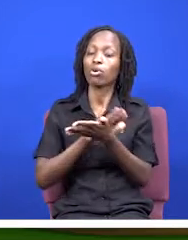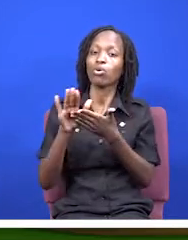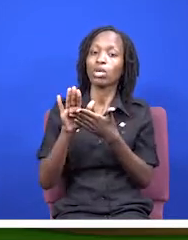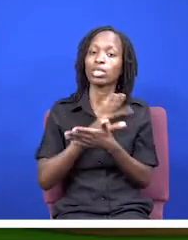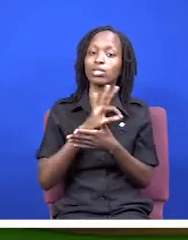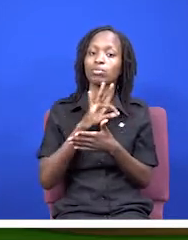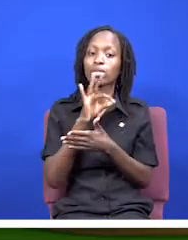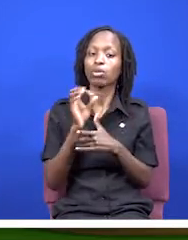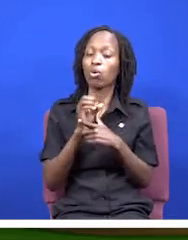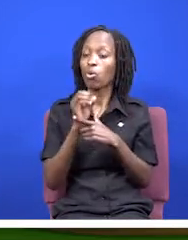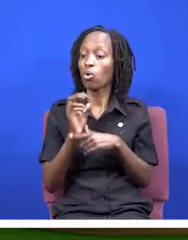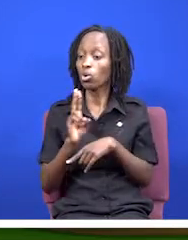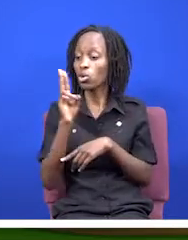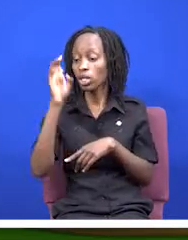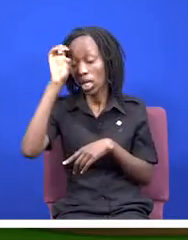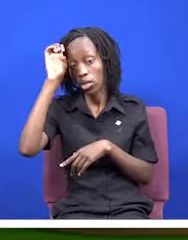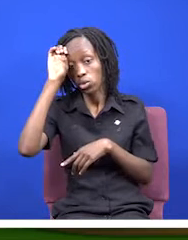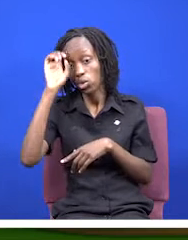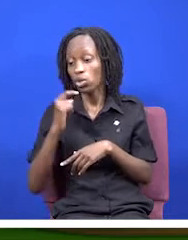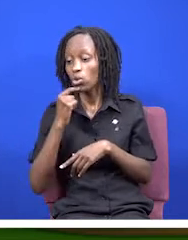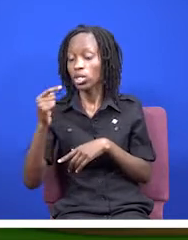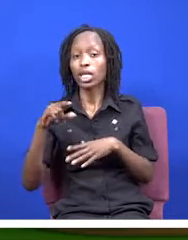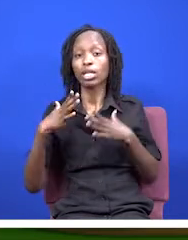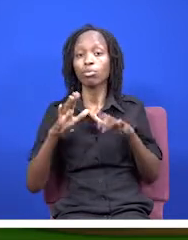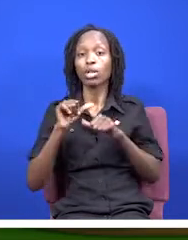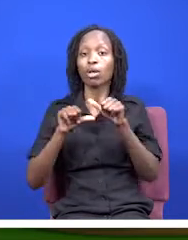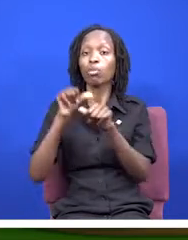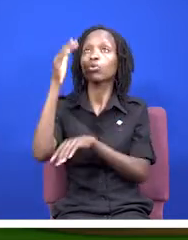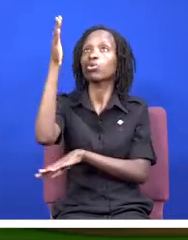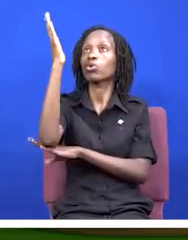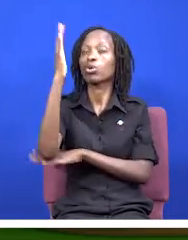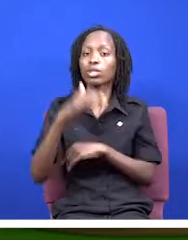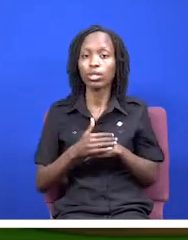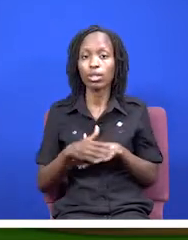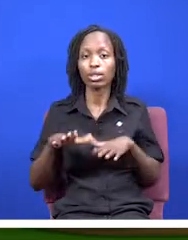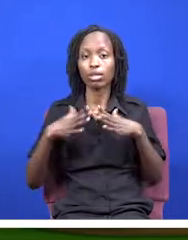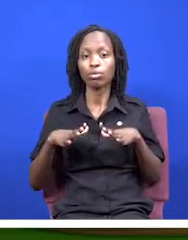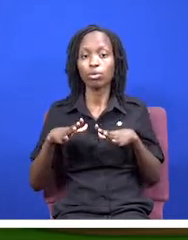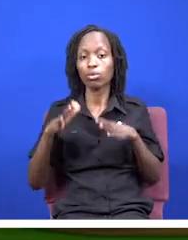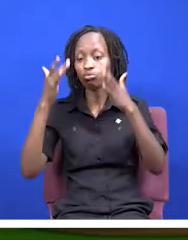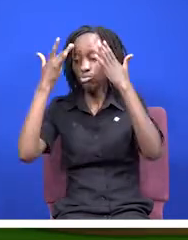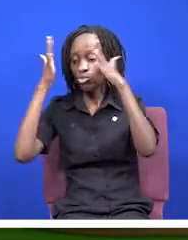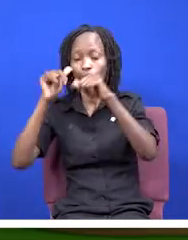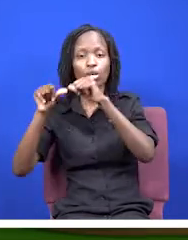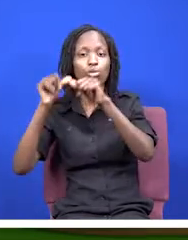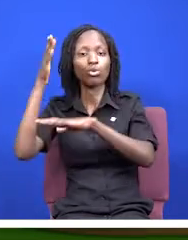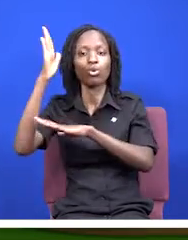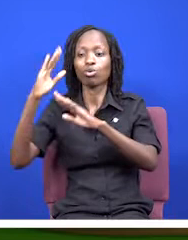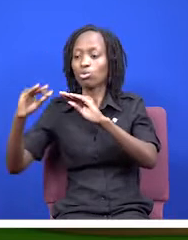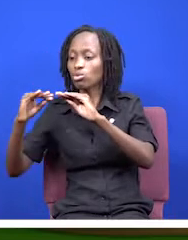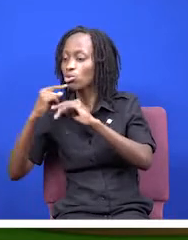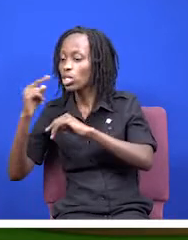Holy Spirit. Or using that education to tell people about God, the people who do not know